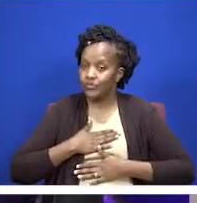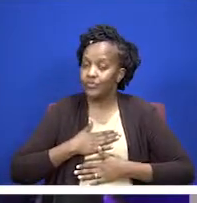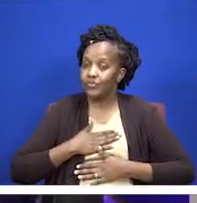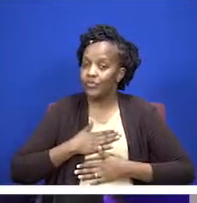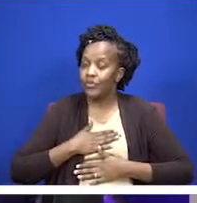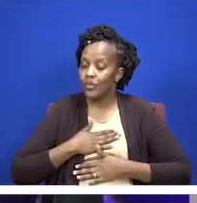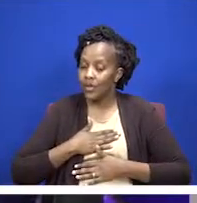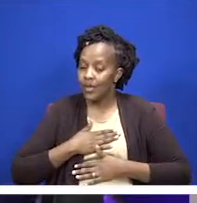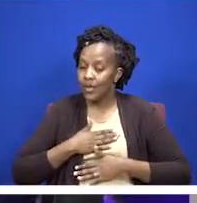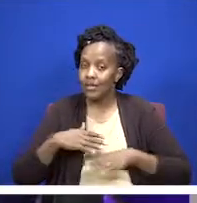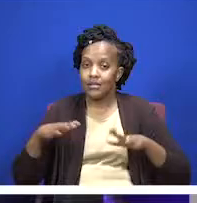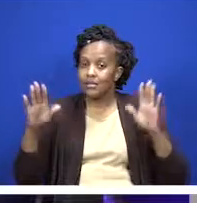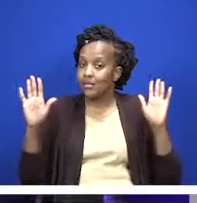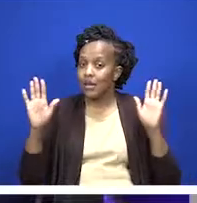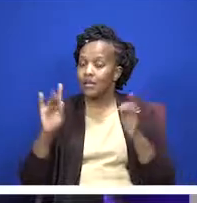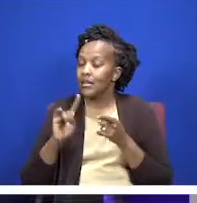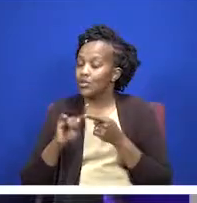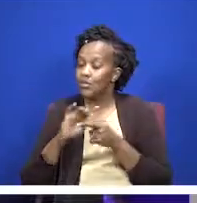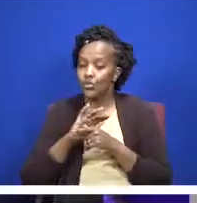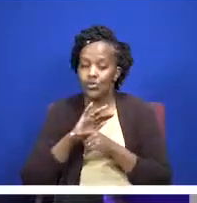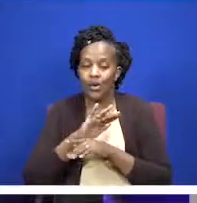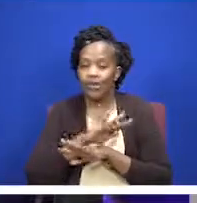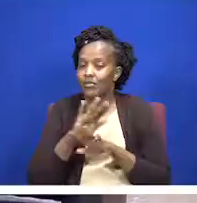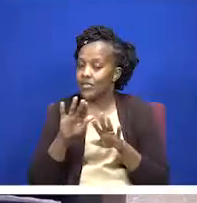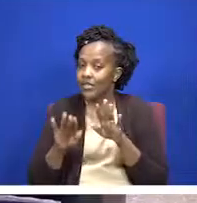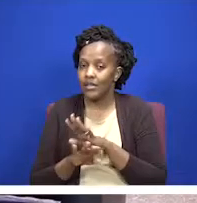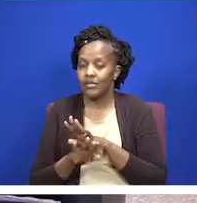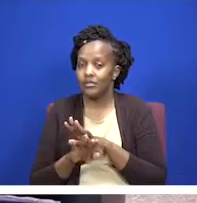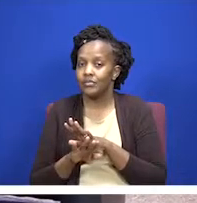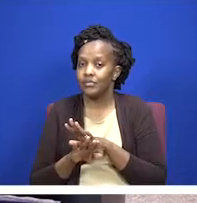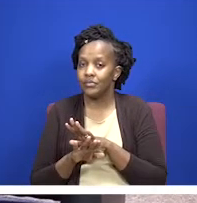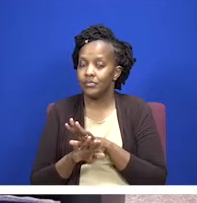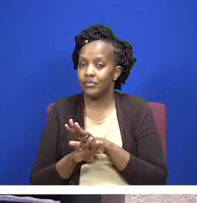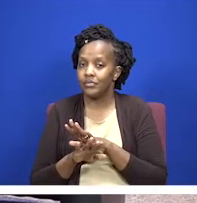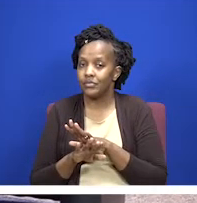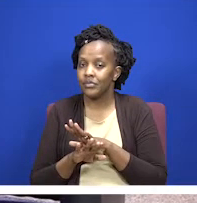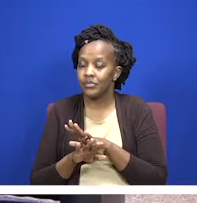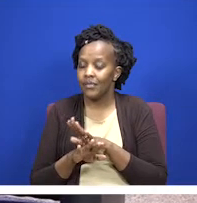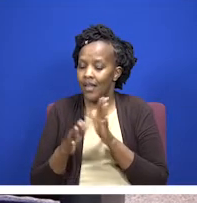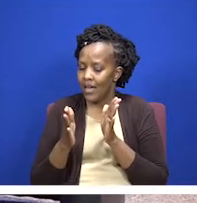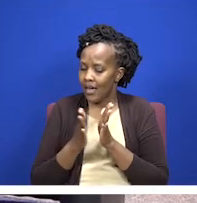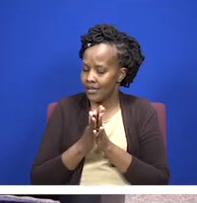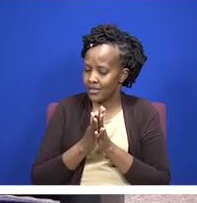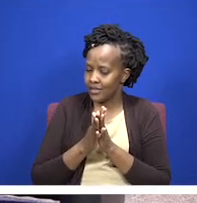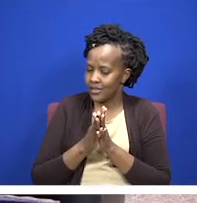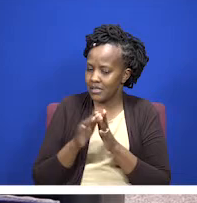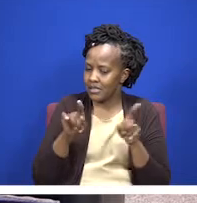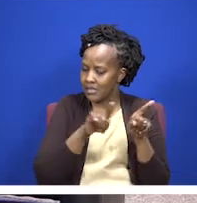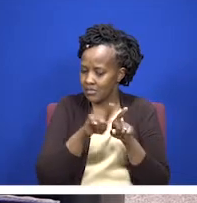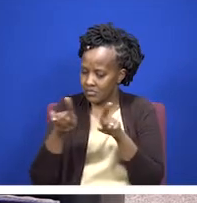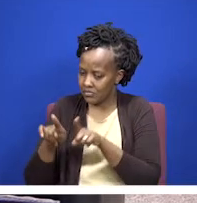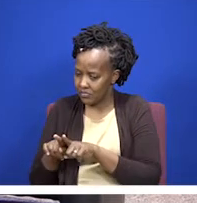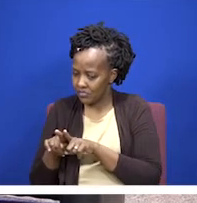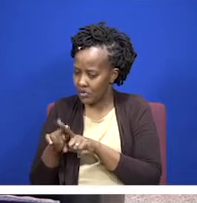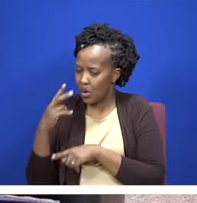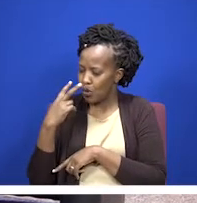we give him all our submission as Lord and Master of our lives. And we also